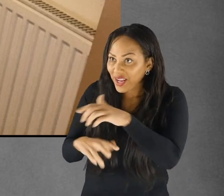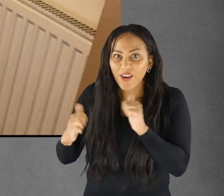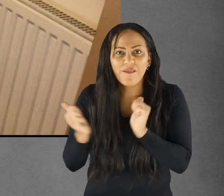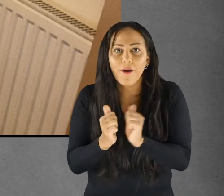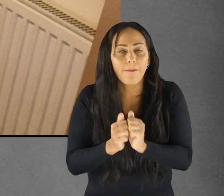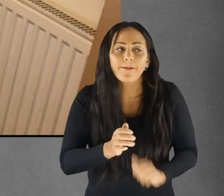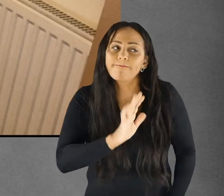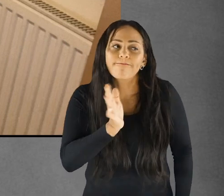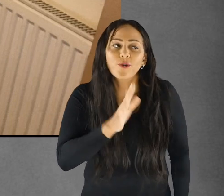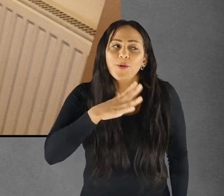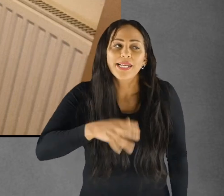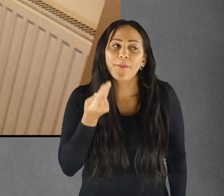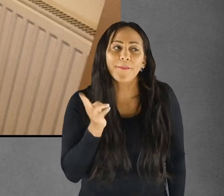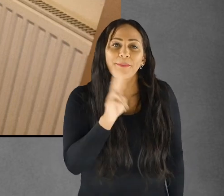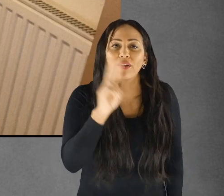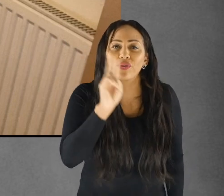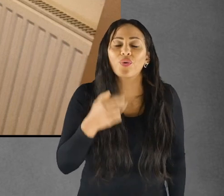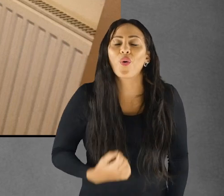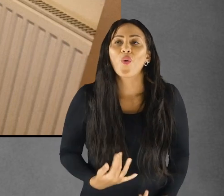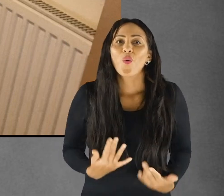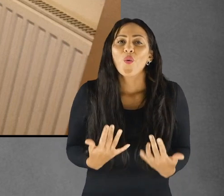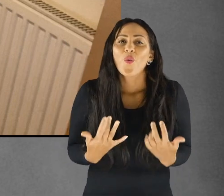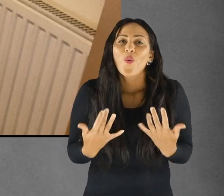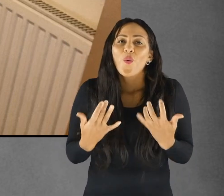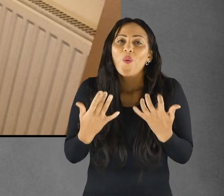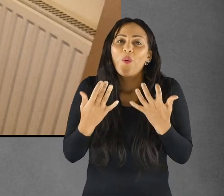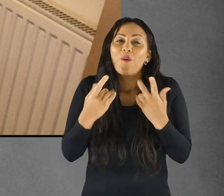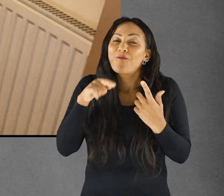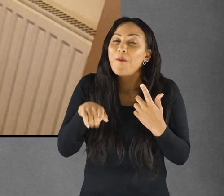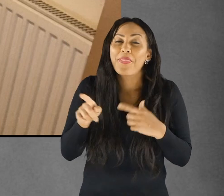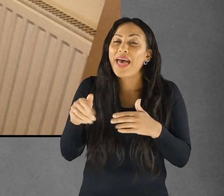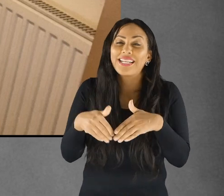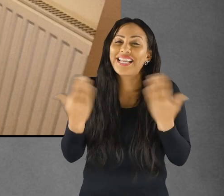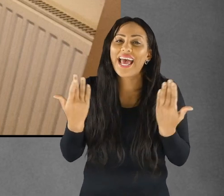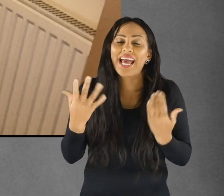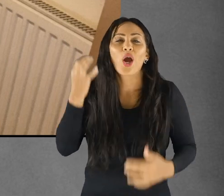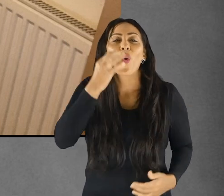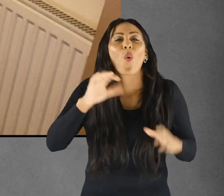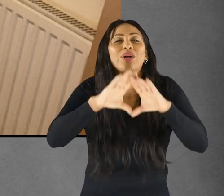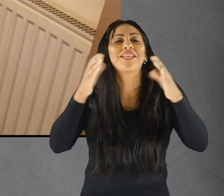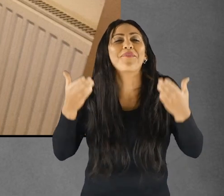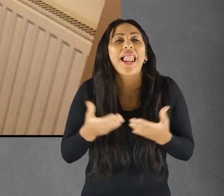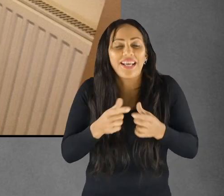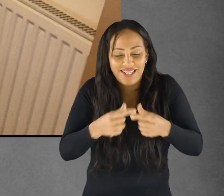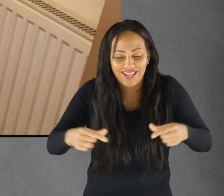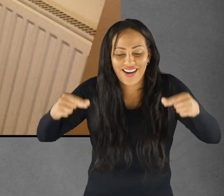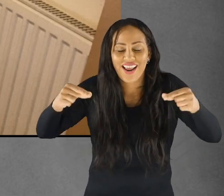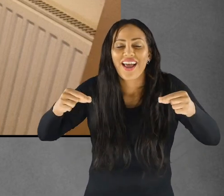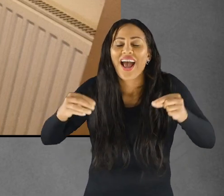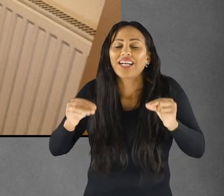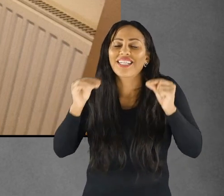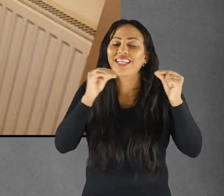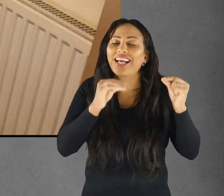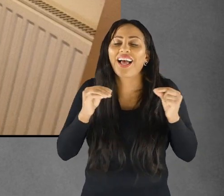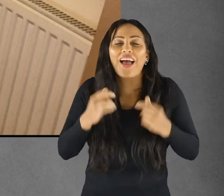that we didn't have to return to school was overwhelming. Since that day, watermelon has filled me with a feeling of